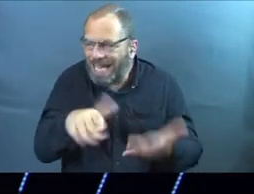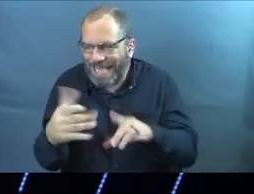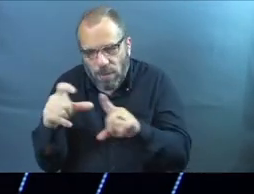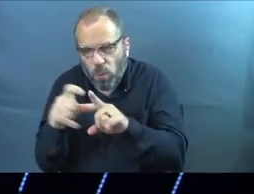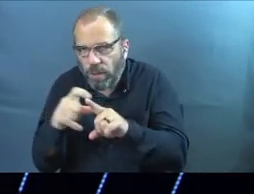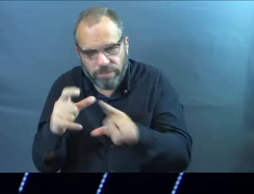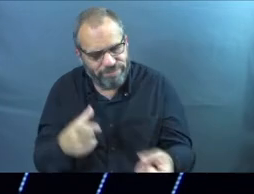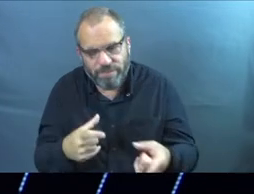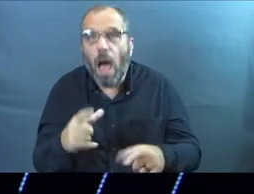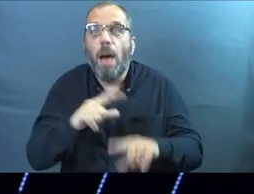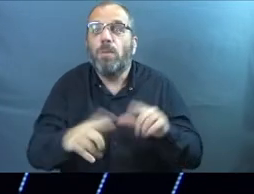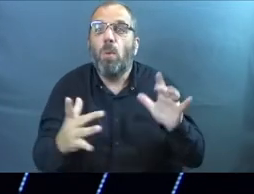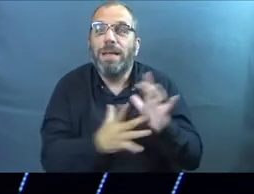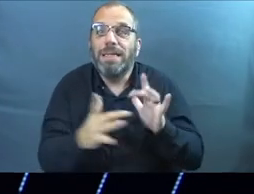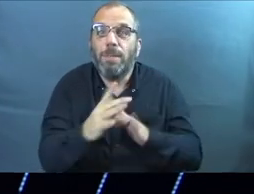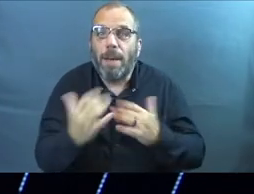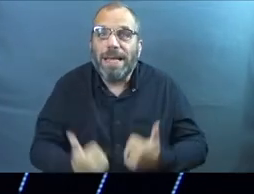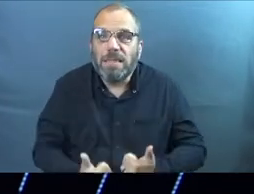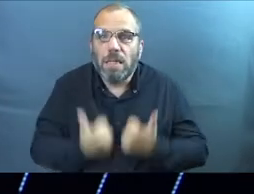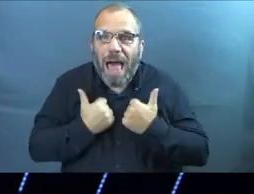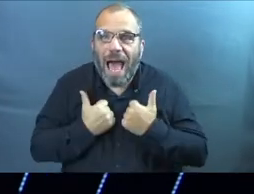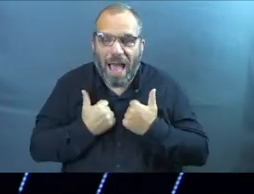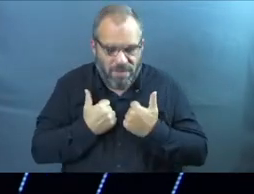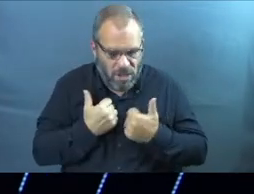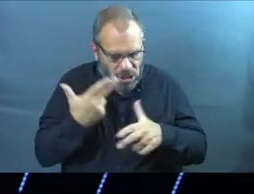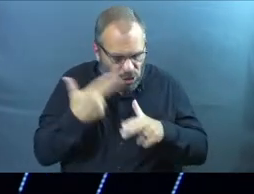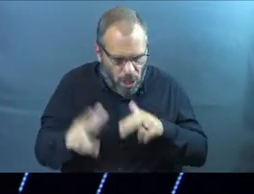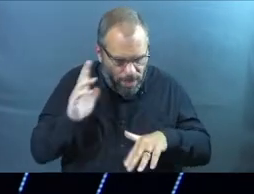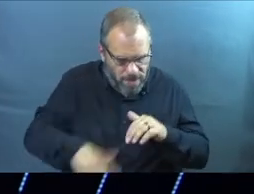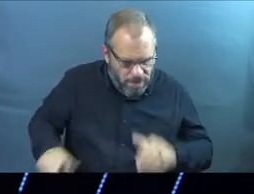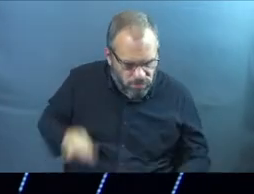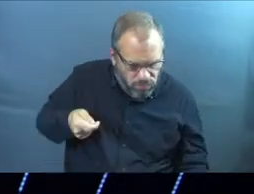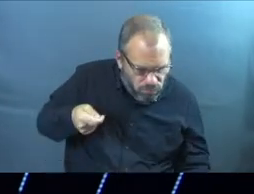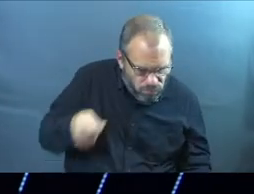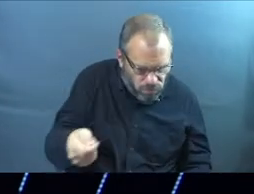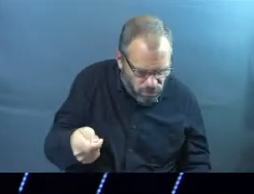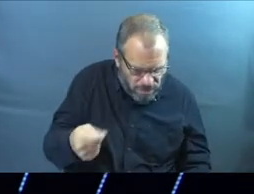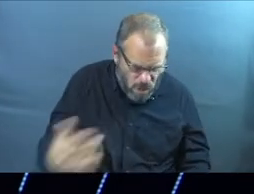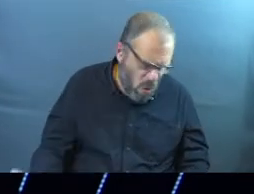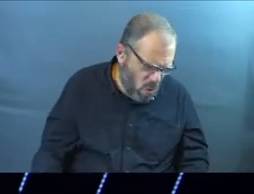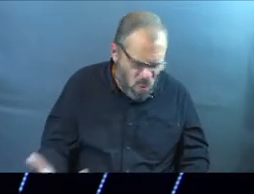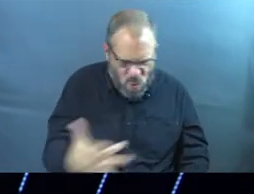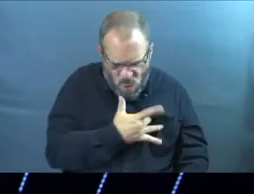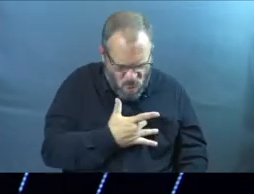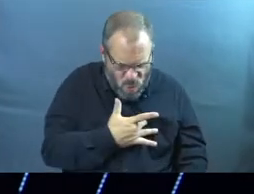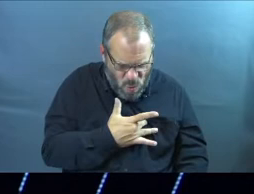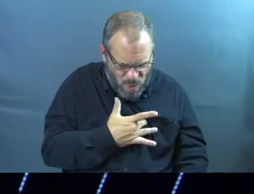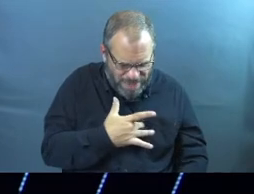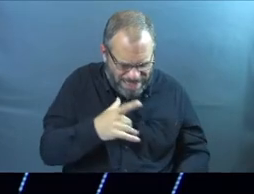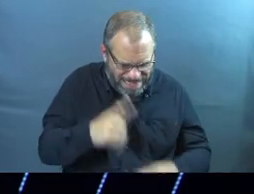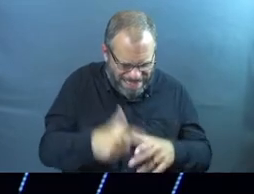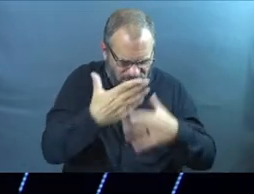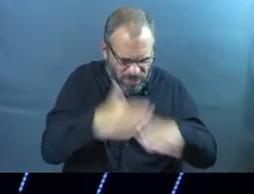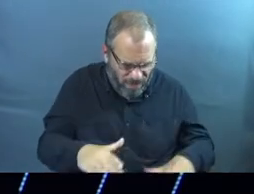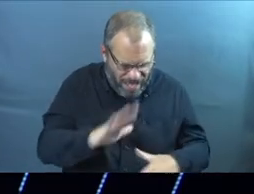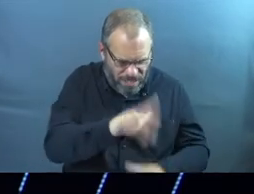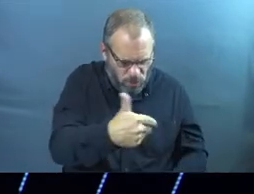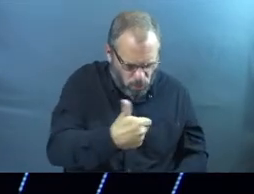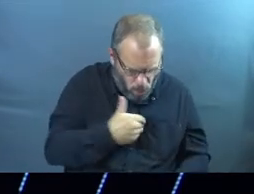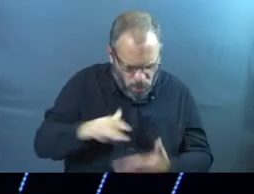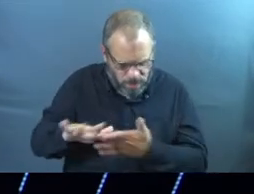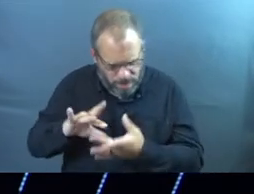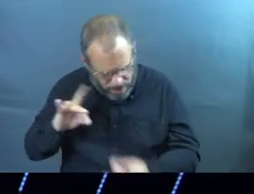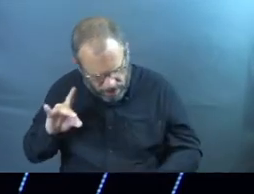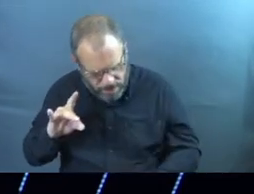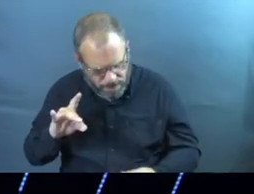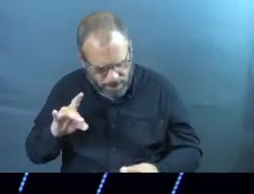words on a page. The Bible is alive. It's sharper than any double-edged sword. It penetrates even to divide your soul